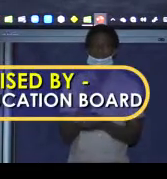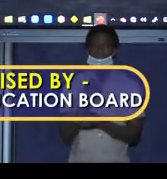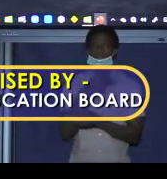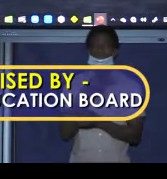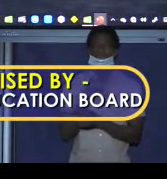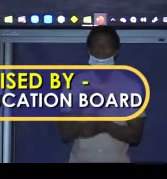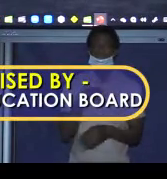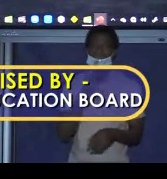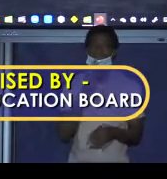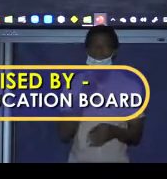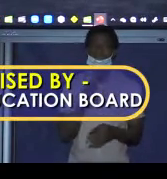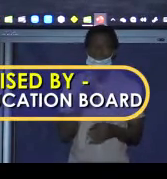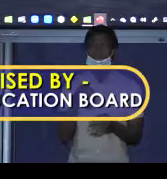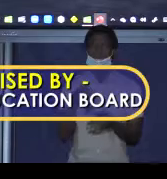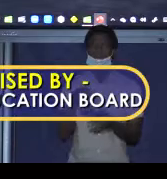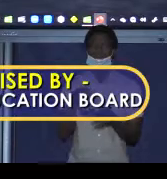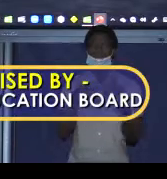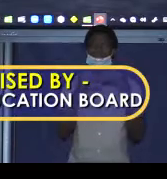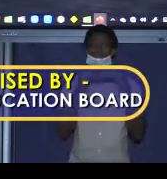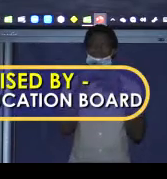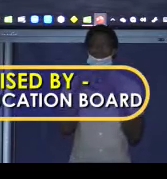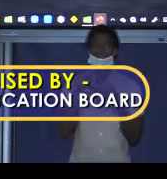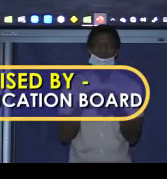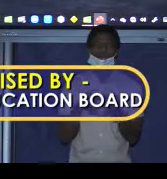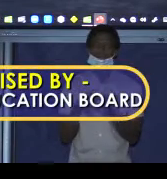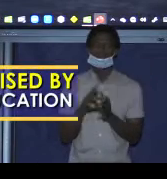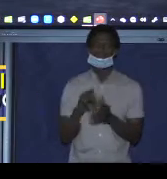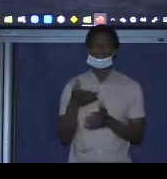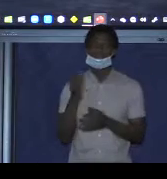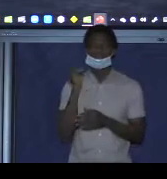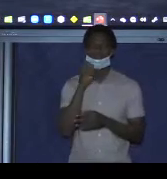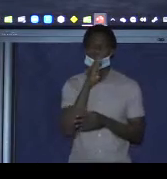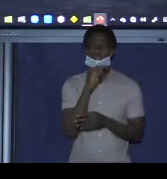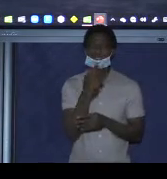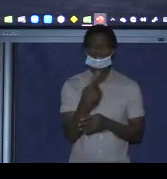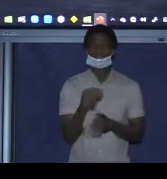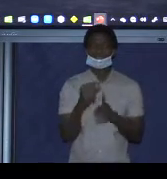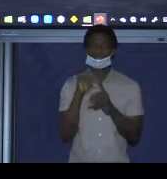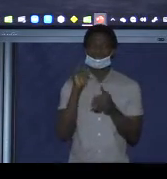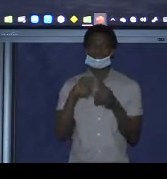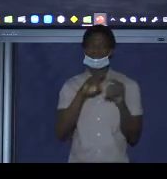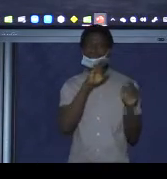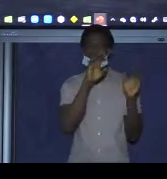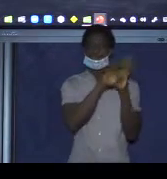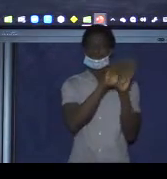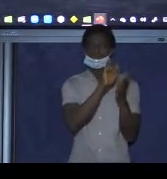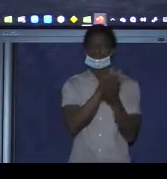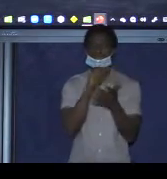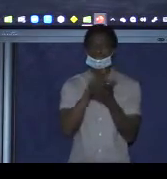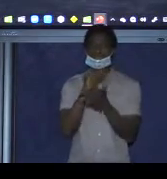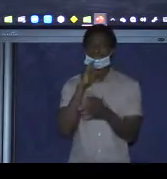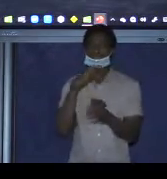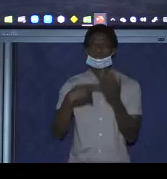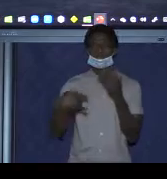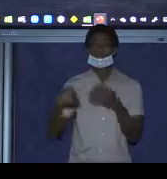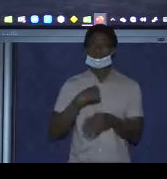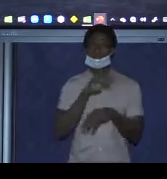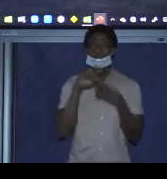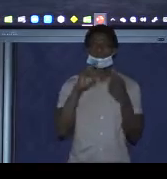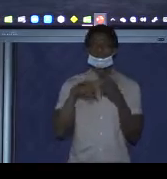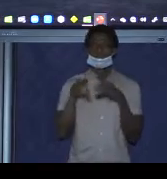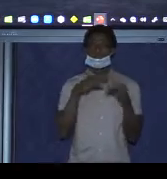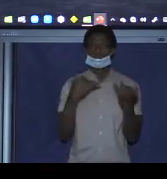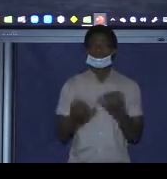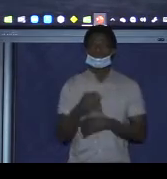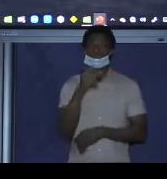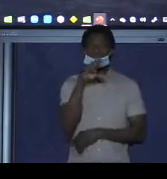ships are built or repaired? There should be a single word to capture that. Yes, that's what we're going to do